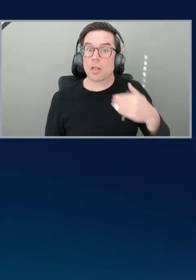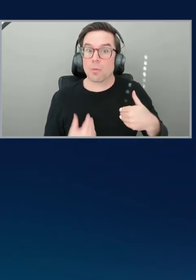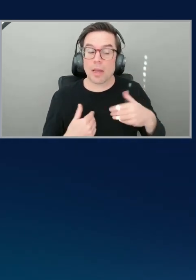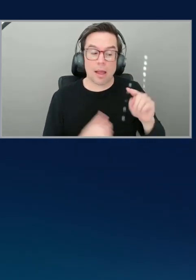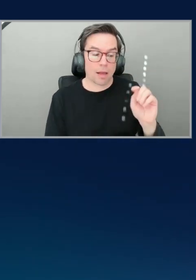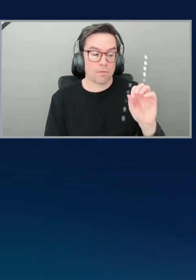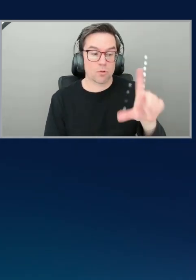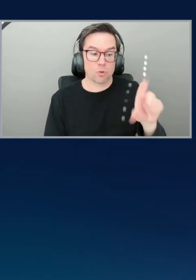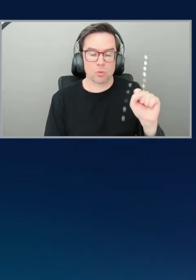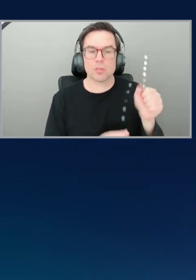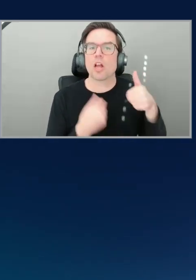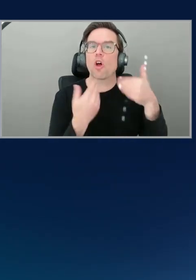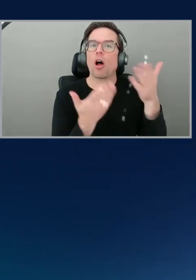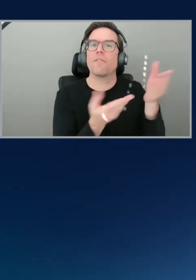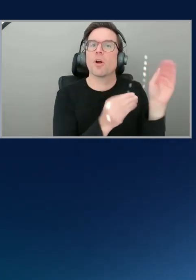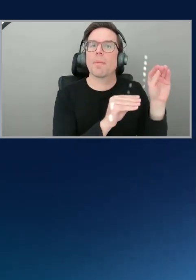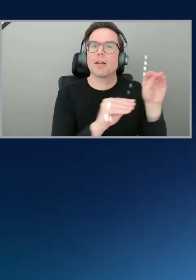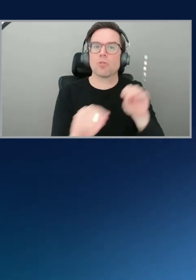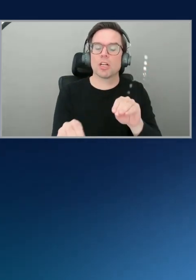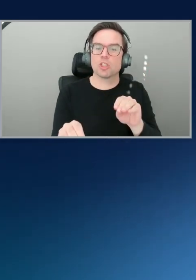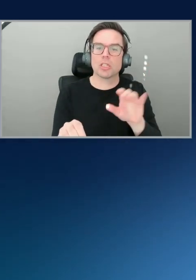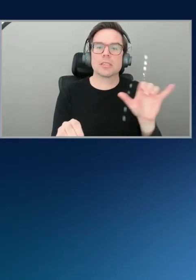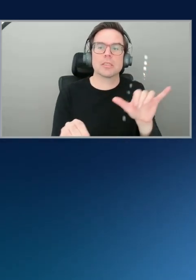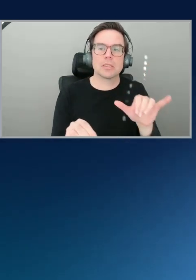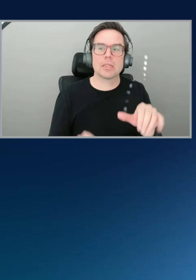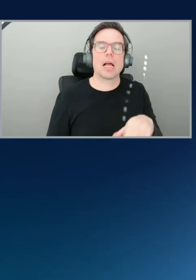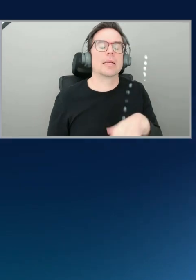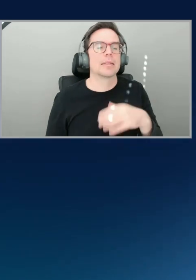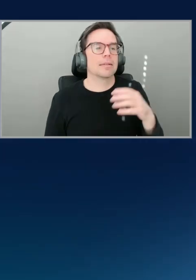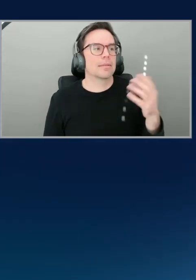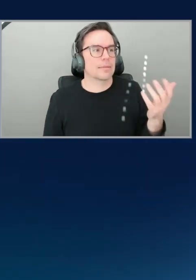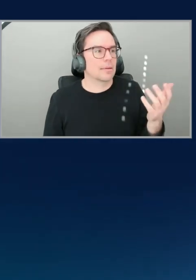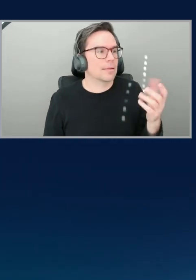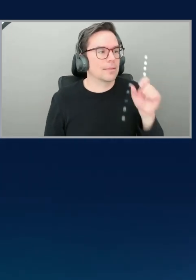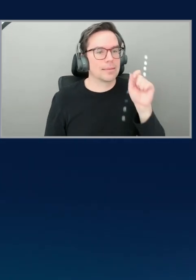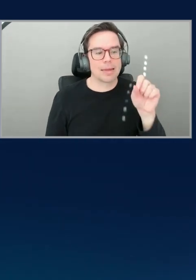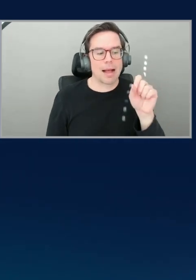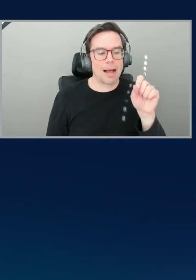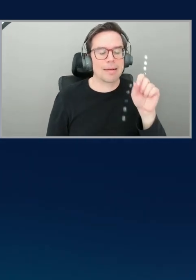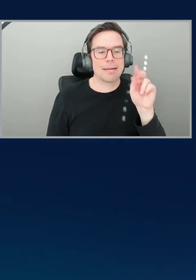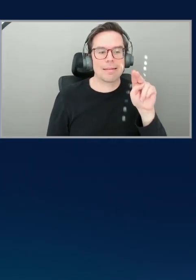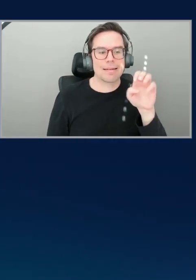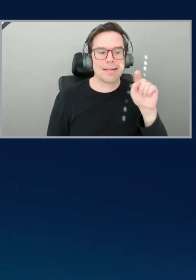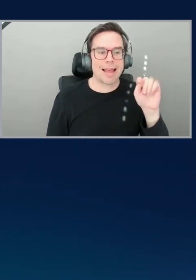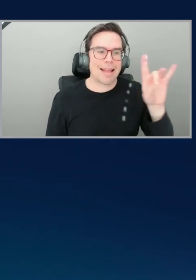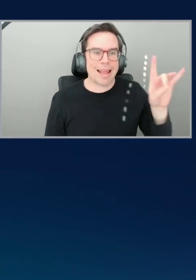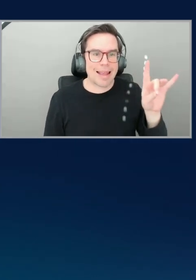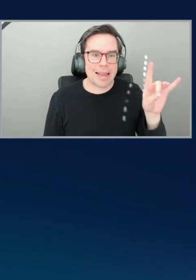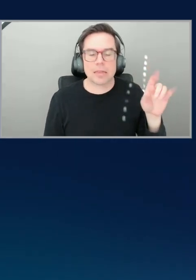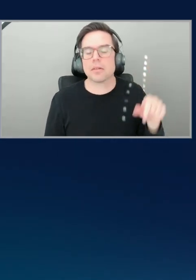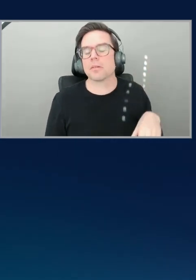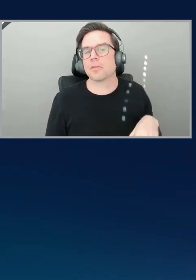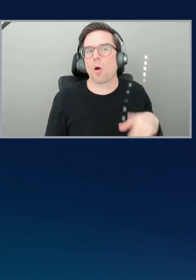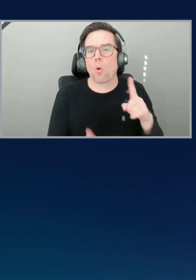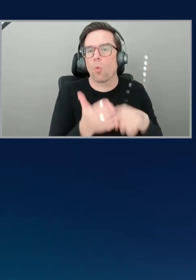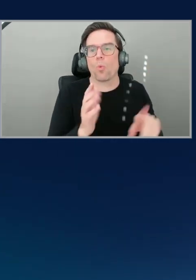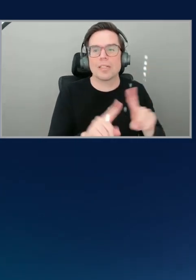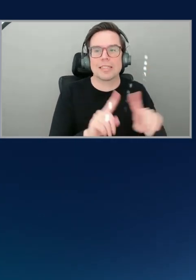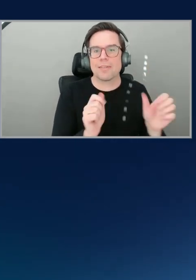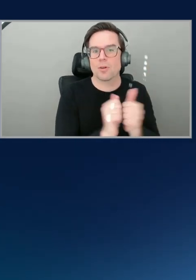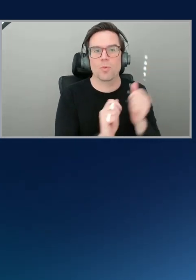a porting .NET legacy to like a .NET 8. What is different in this tool? It's a test, isn't it?